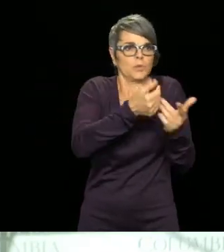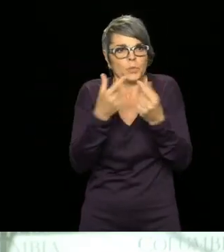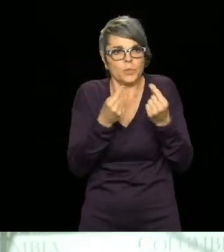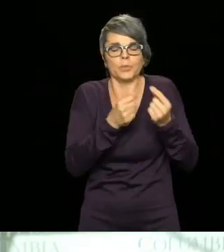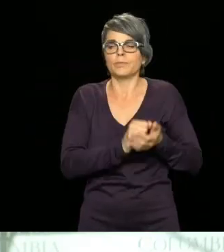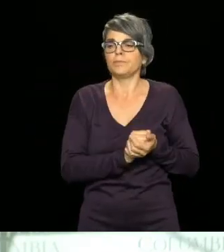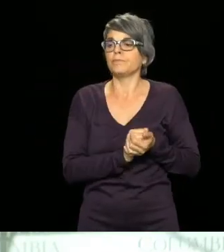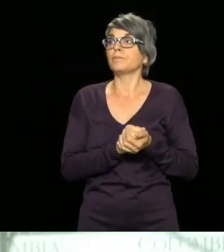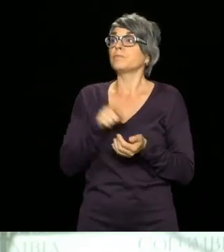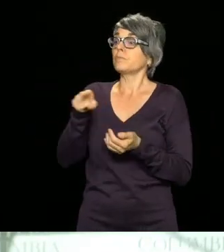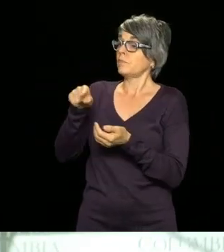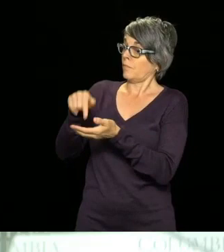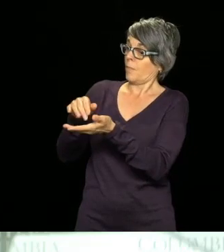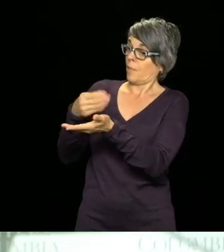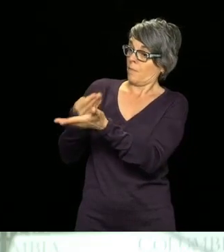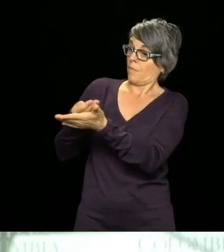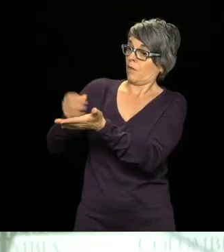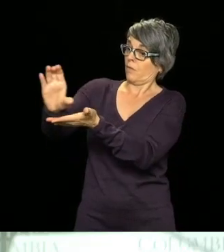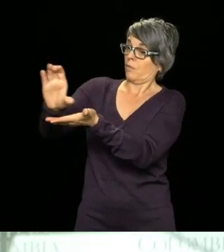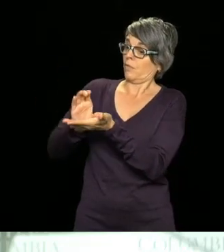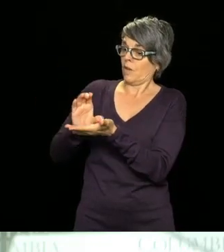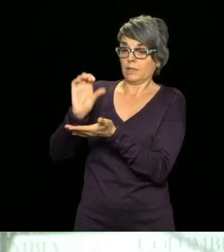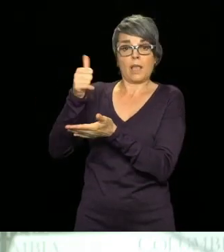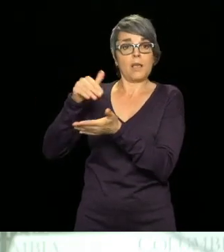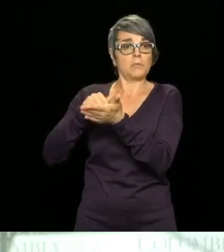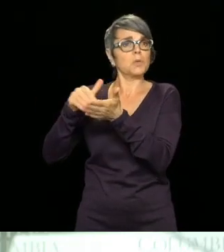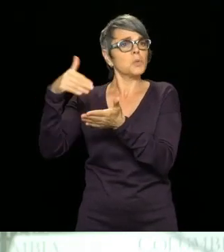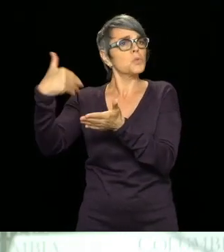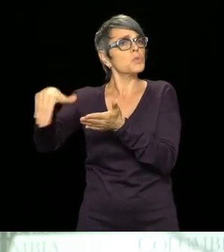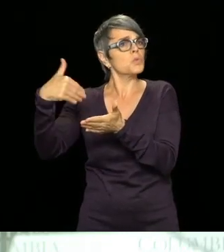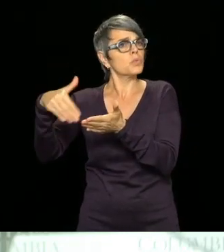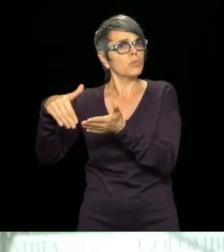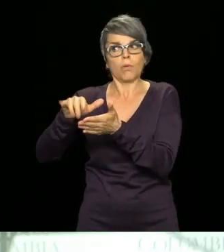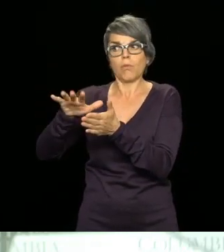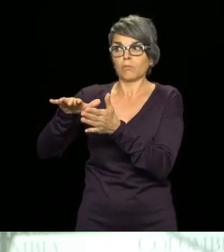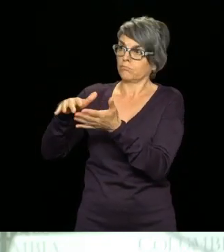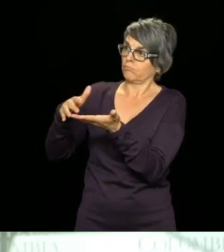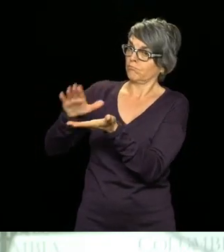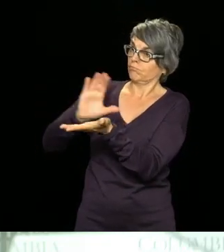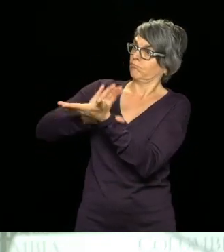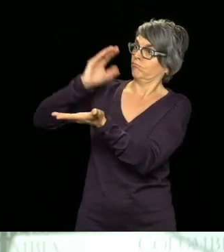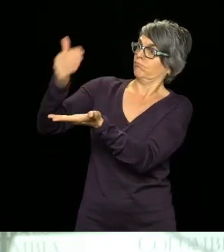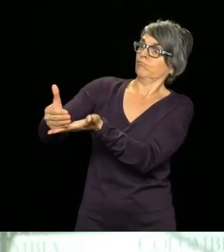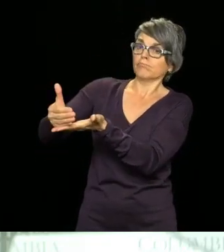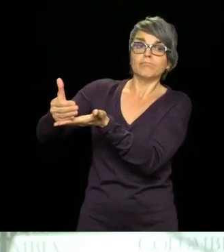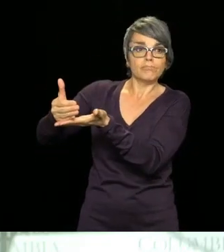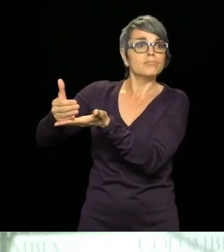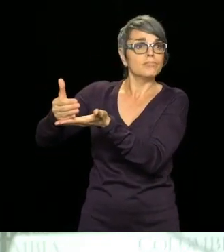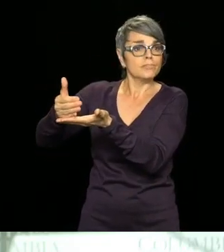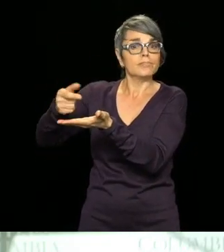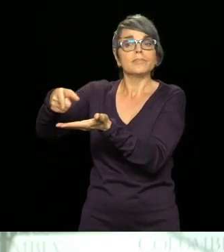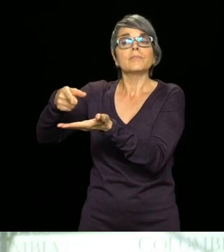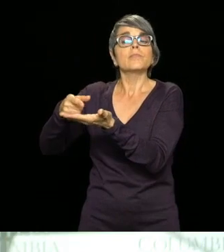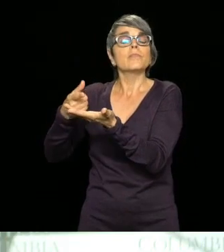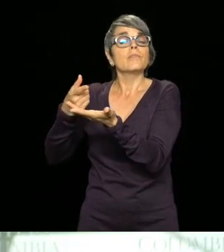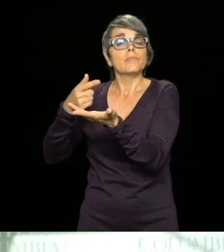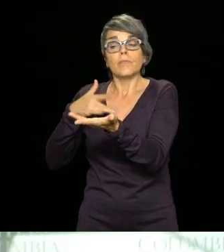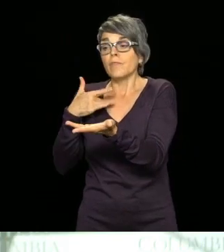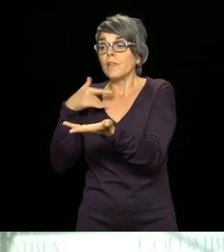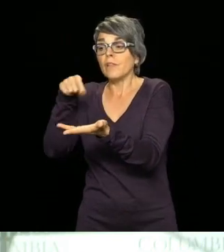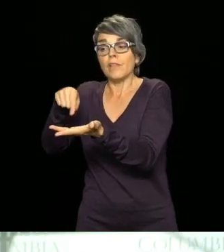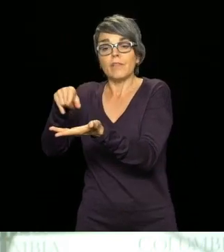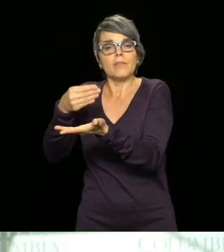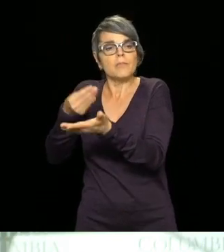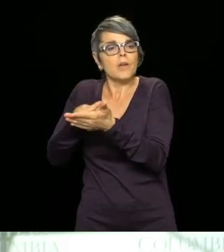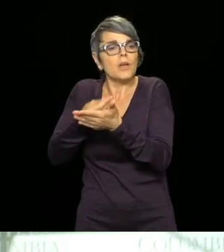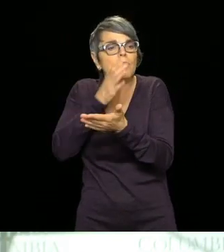large chunk of dollars. And so what we anticipate is that we're going to be able to provide support to